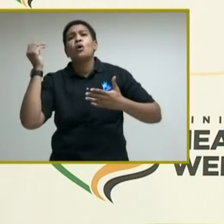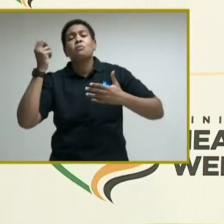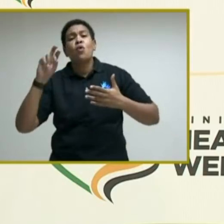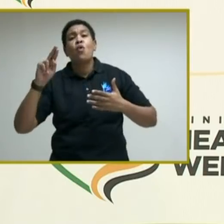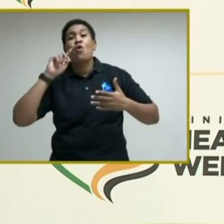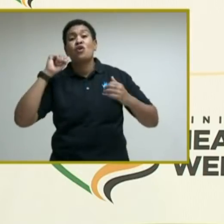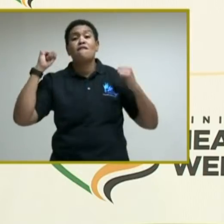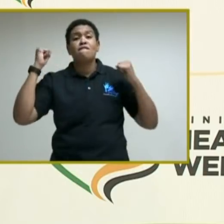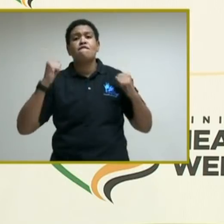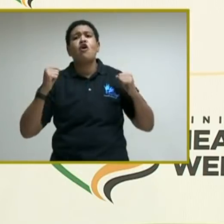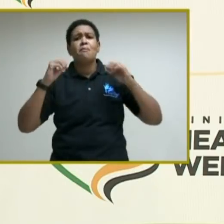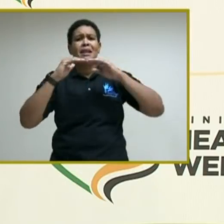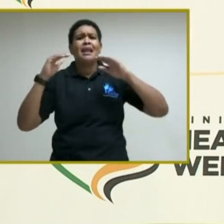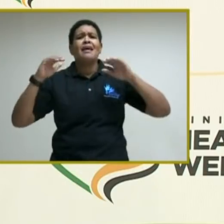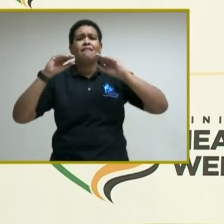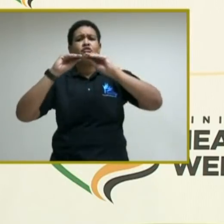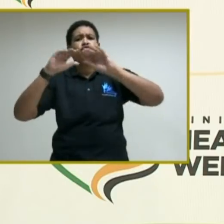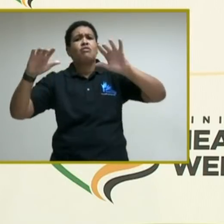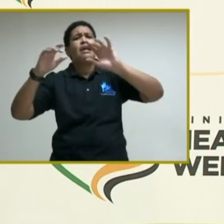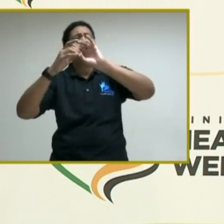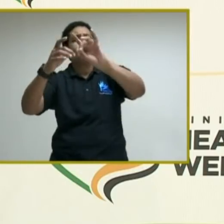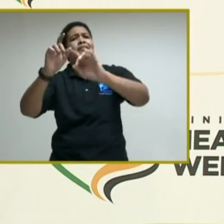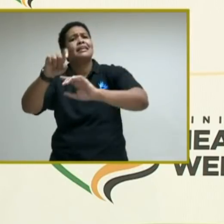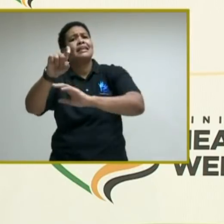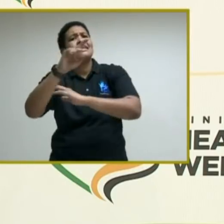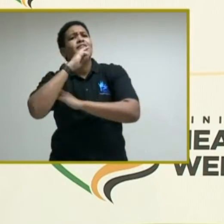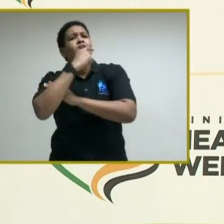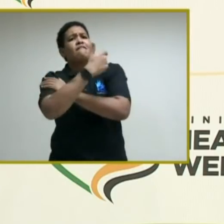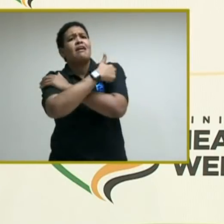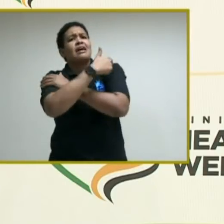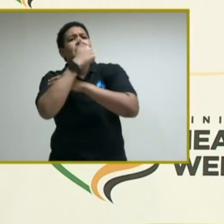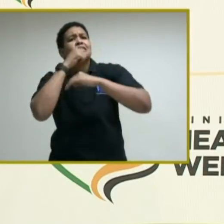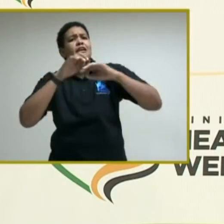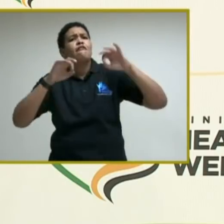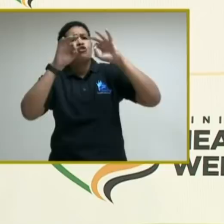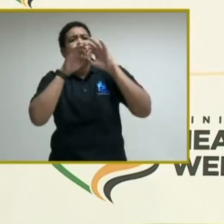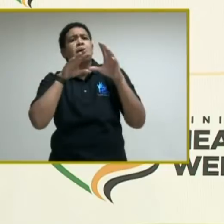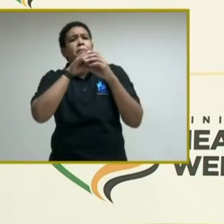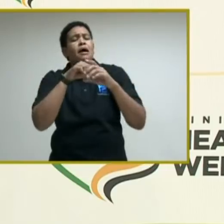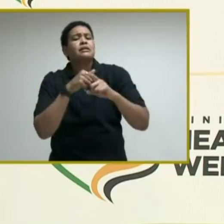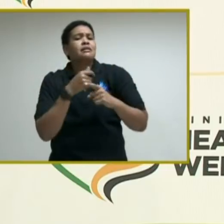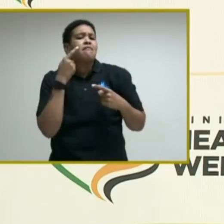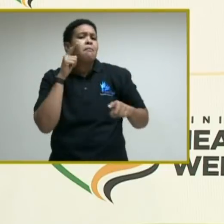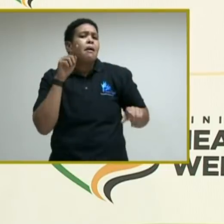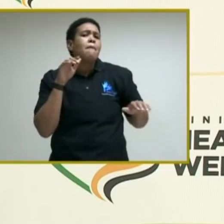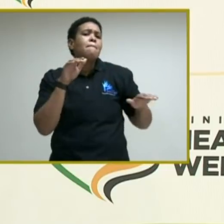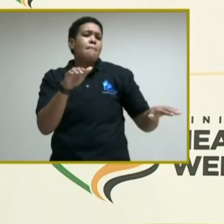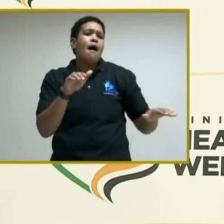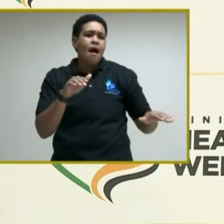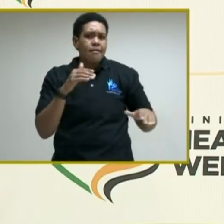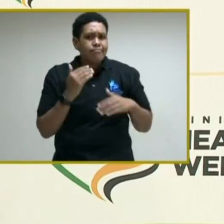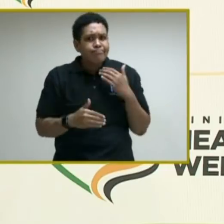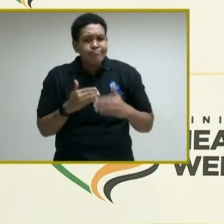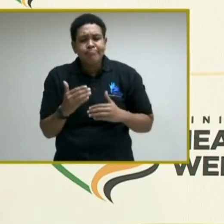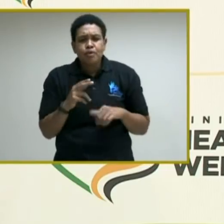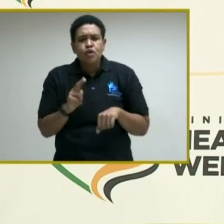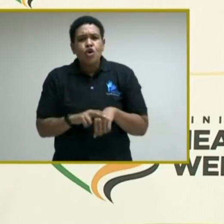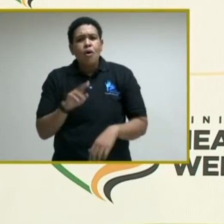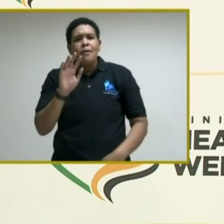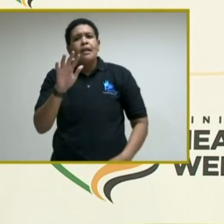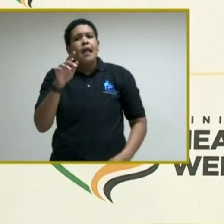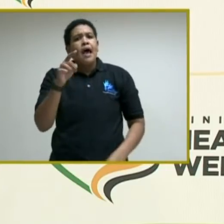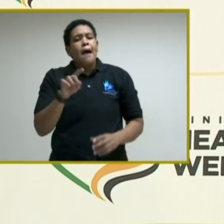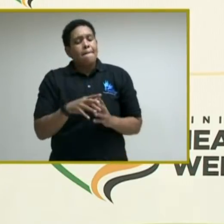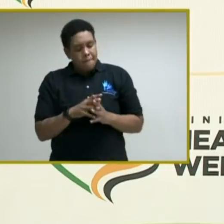firm level, around the need for vaccines to be a critical part of getting us back to normal.